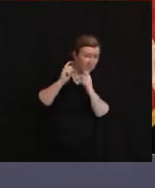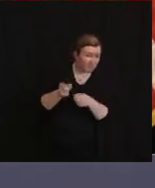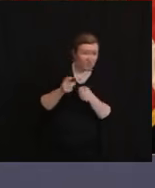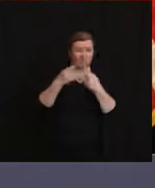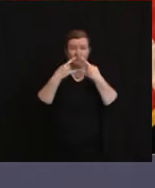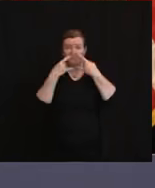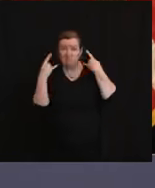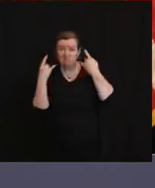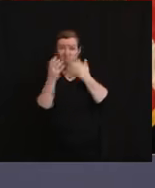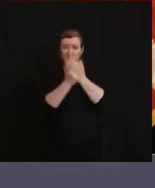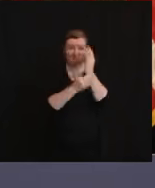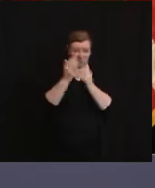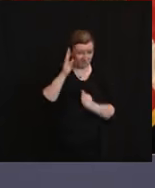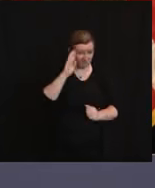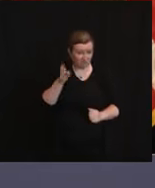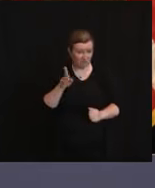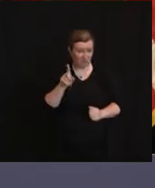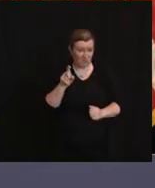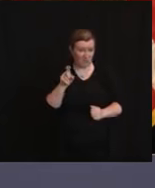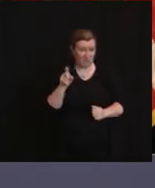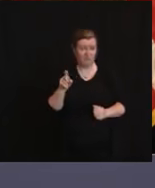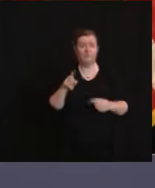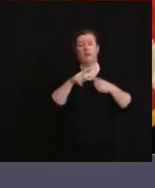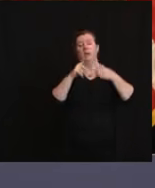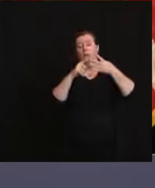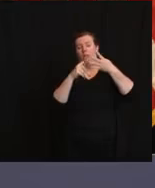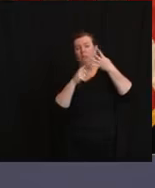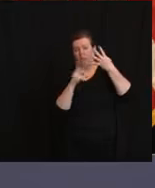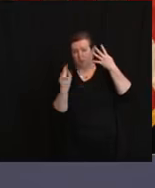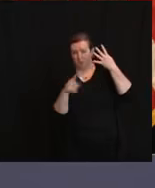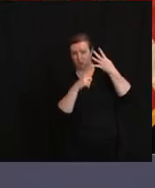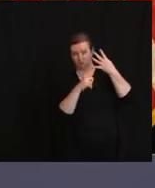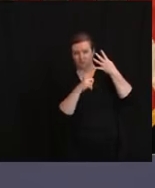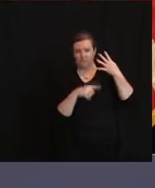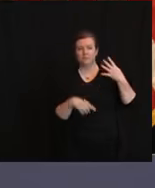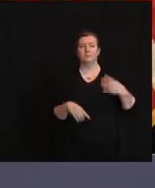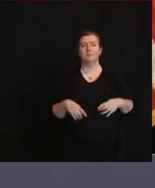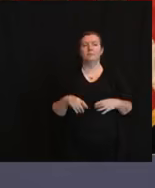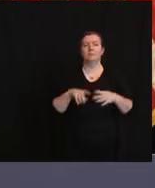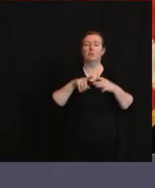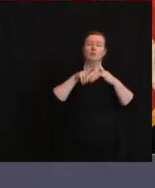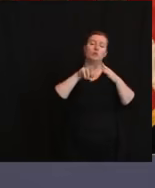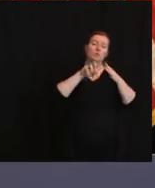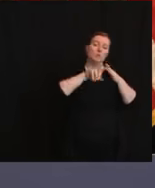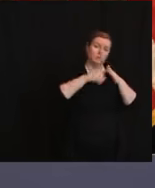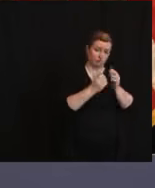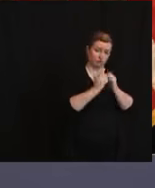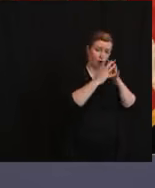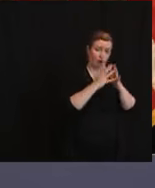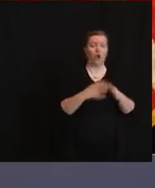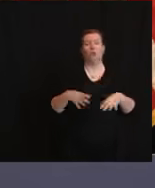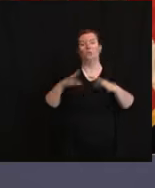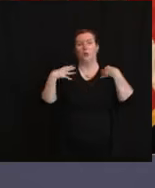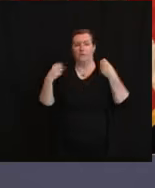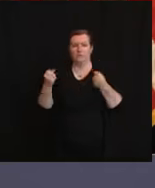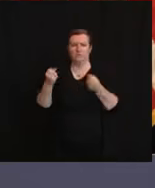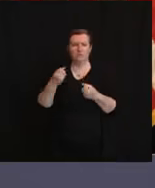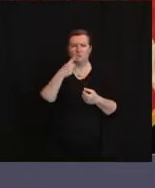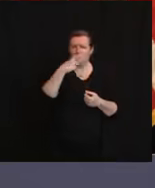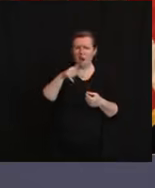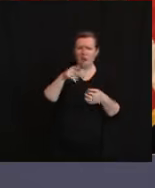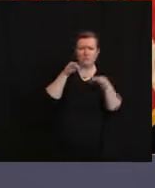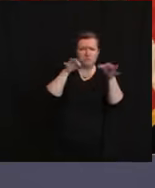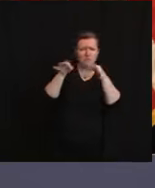And finally, the Restart and Recovery Commission, could you talk a little bit about their role in deciding what types